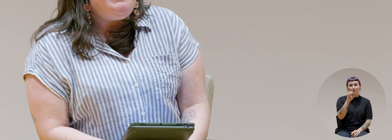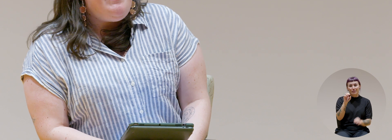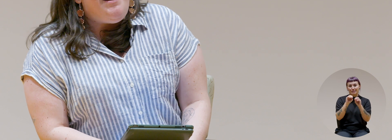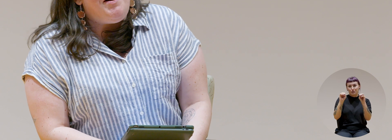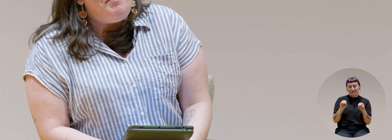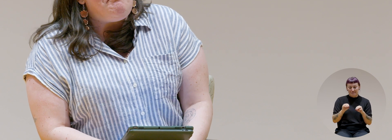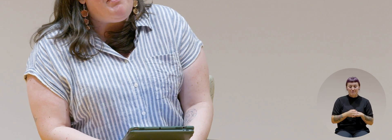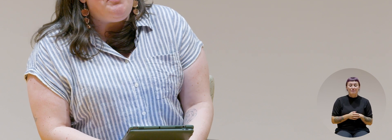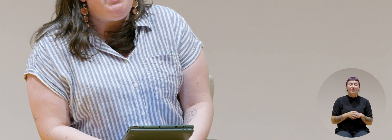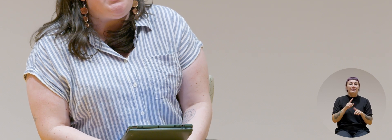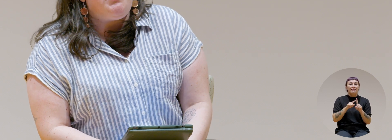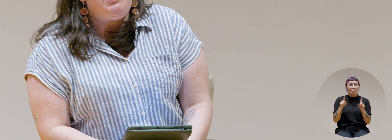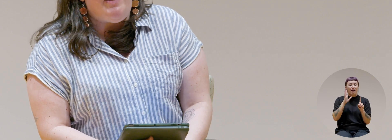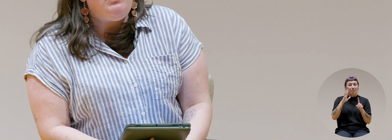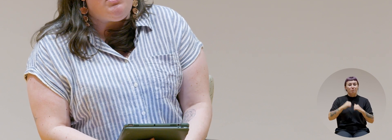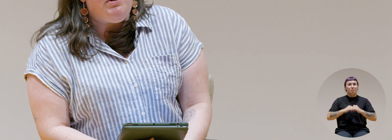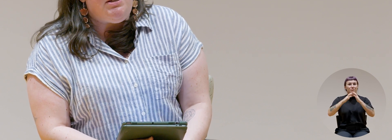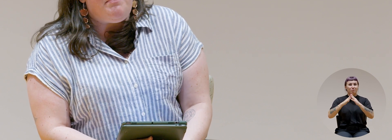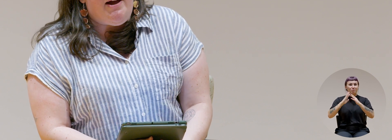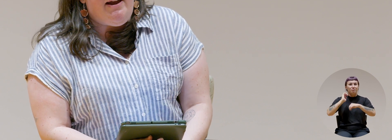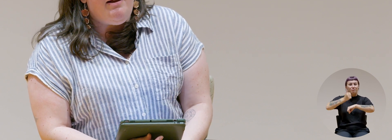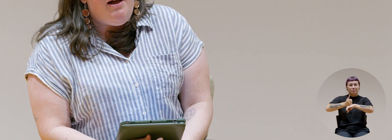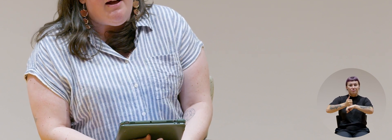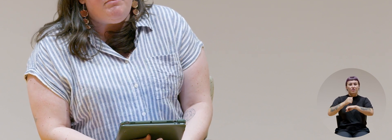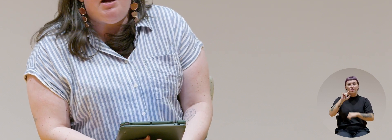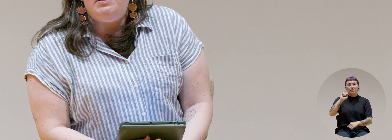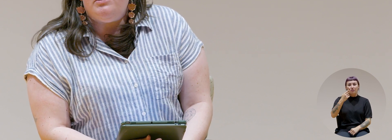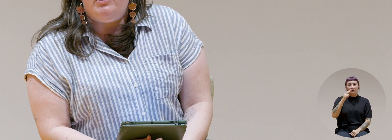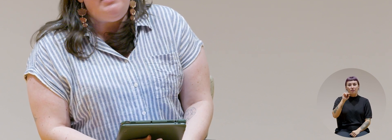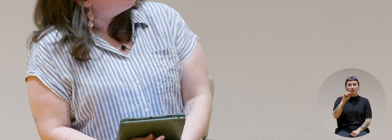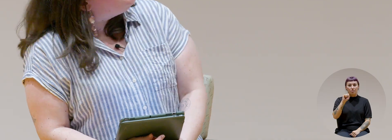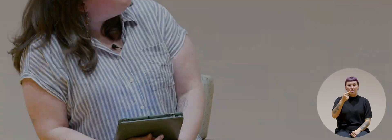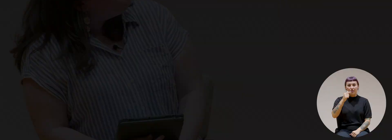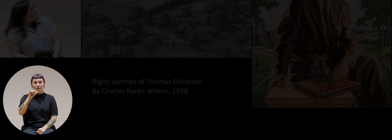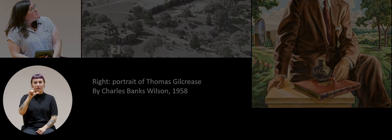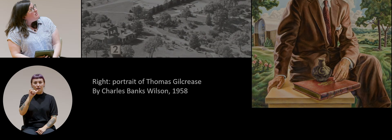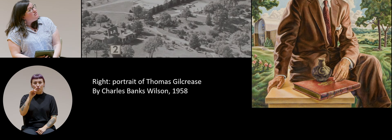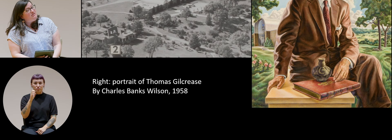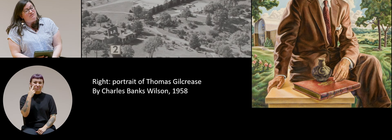Museum. But was founded really by Thomas